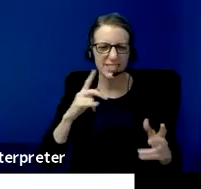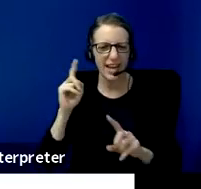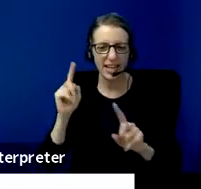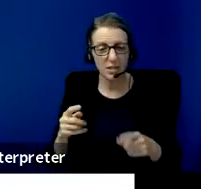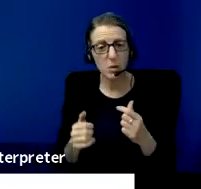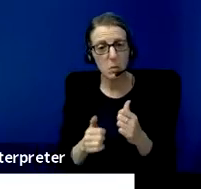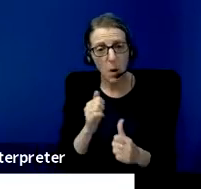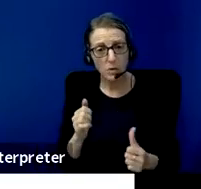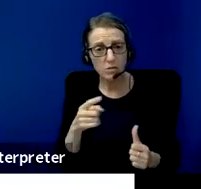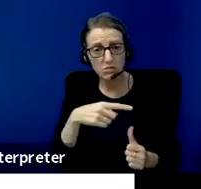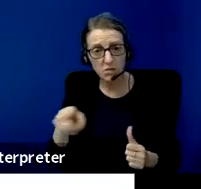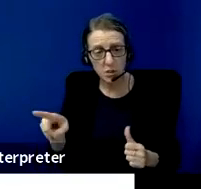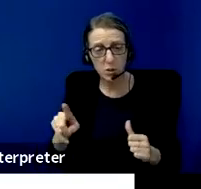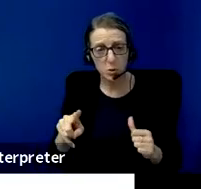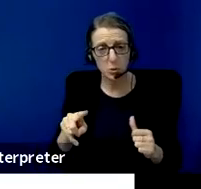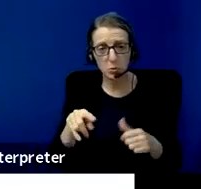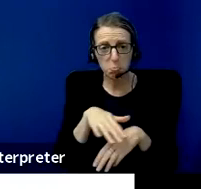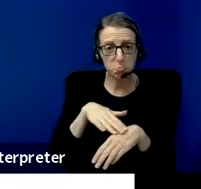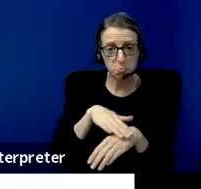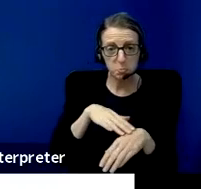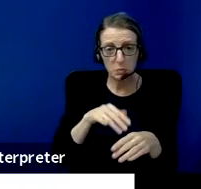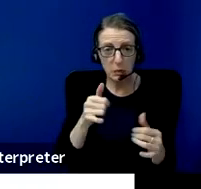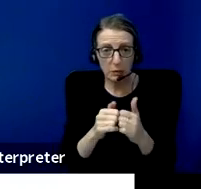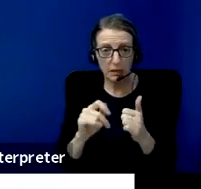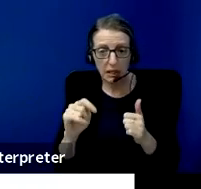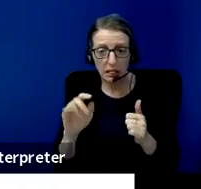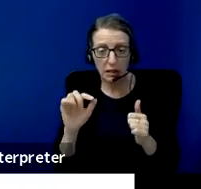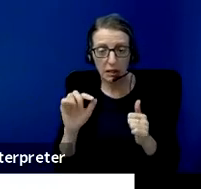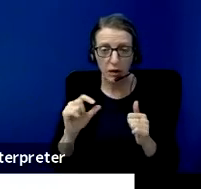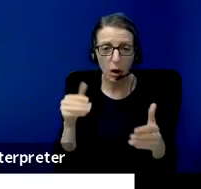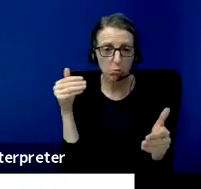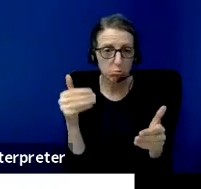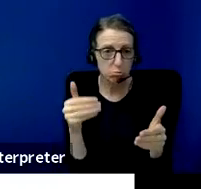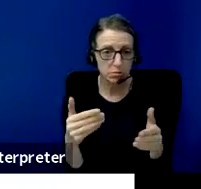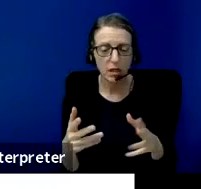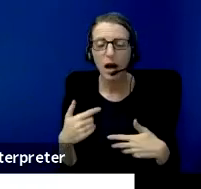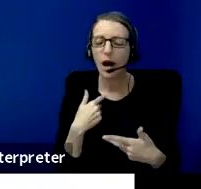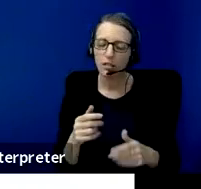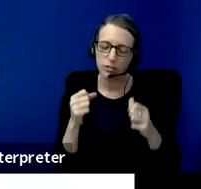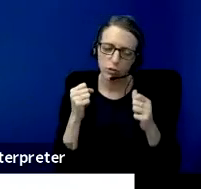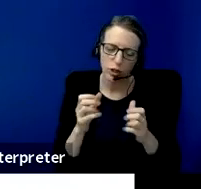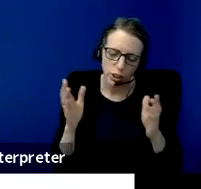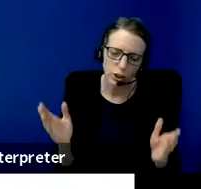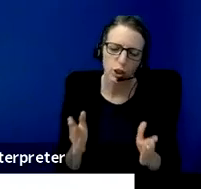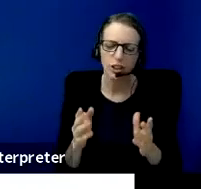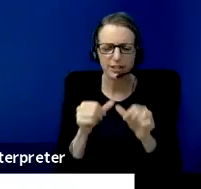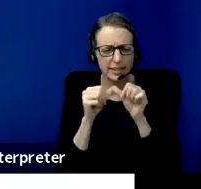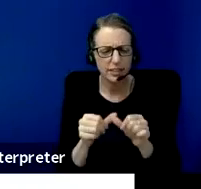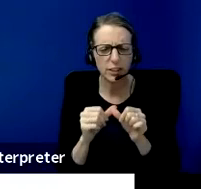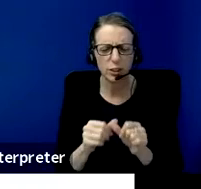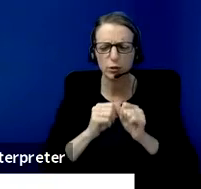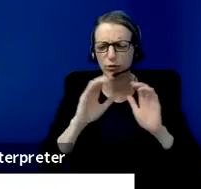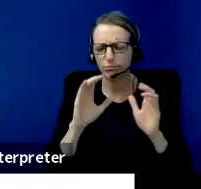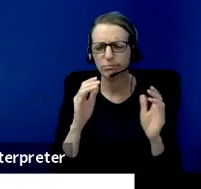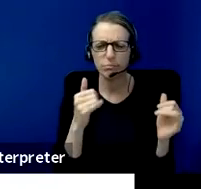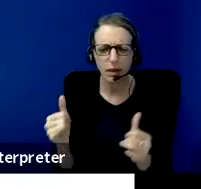dabble a little, or we feel like we're getting there, which is great news. I highly encourage continuing to explore. For those of you that didn't get